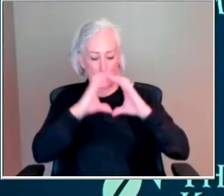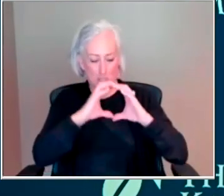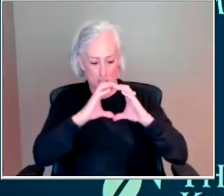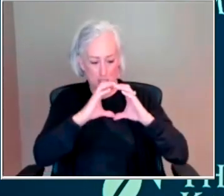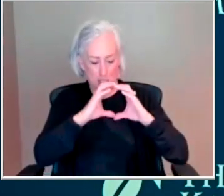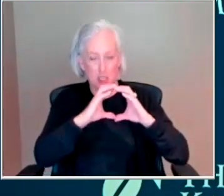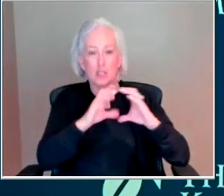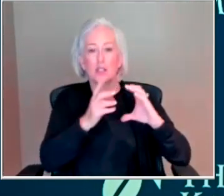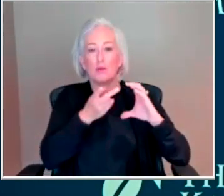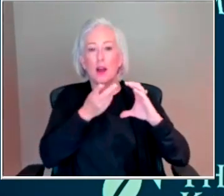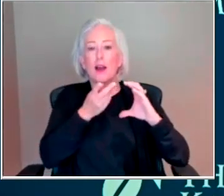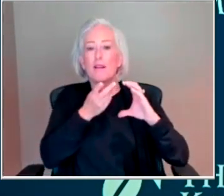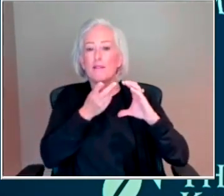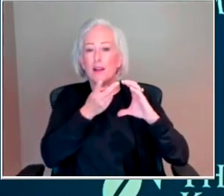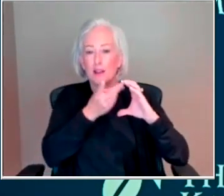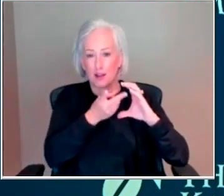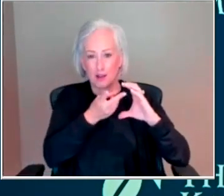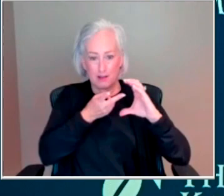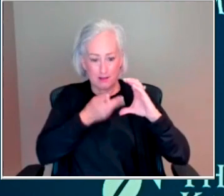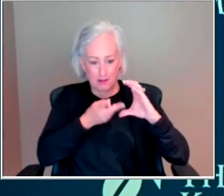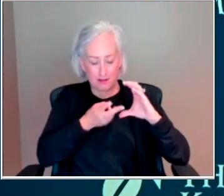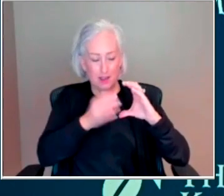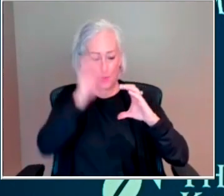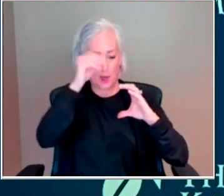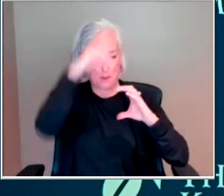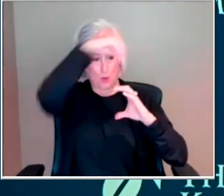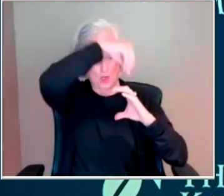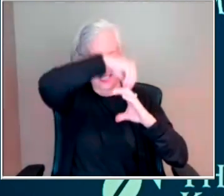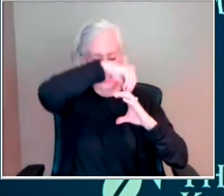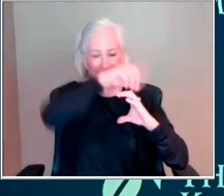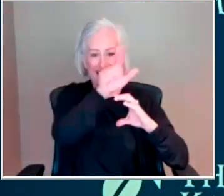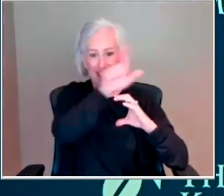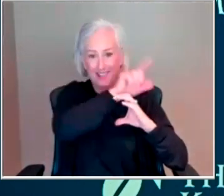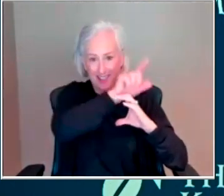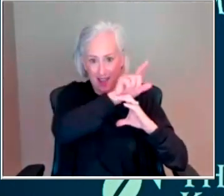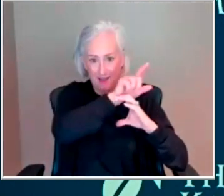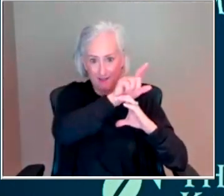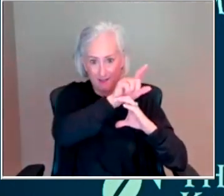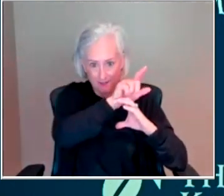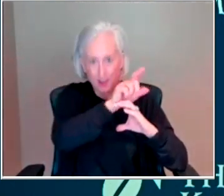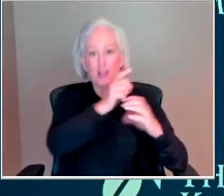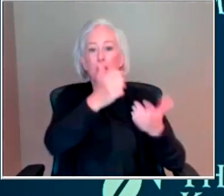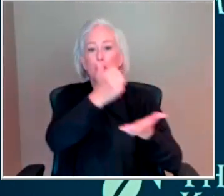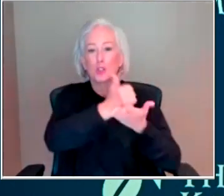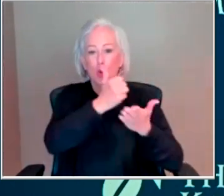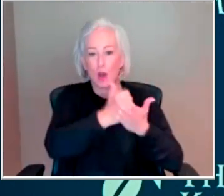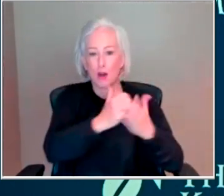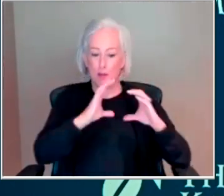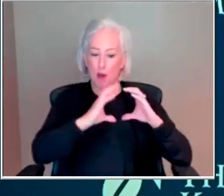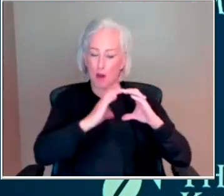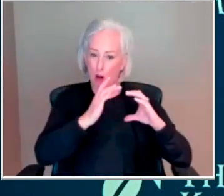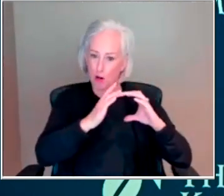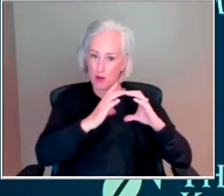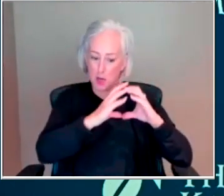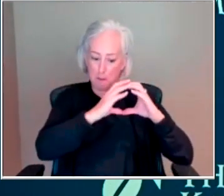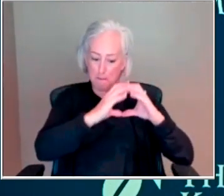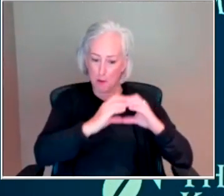ventricle in propelling blood throughout the rest of the body in order to maintain an adequate circulation and keep people out of heart failure.